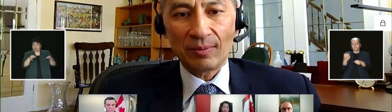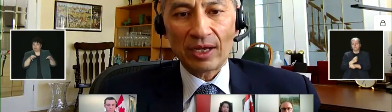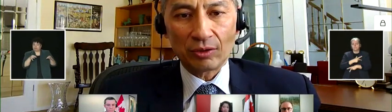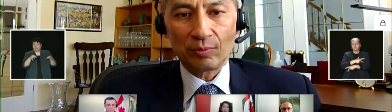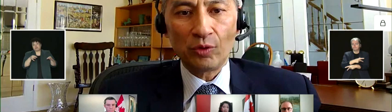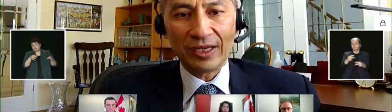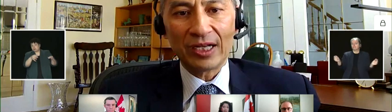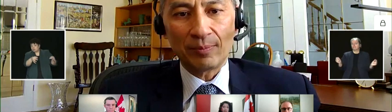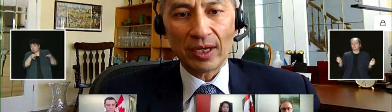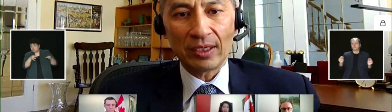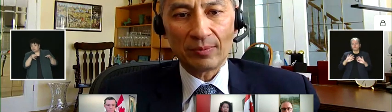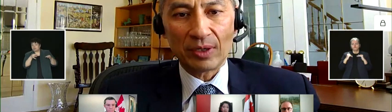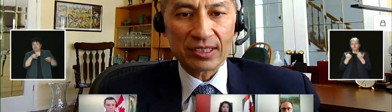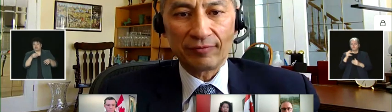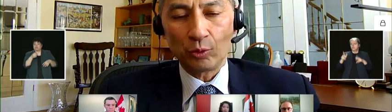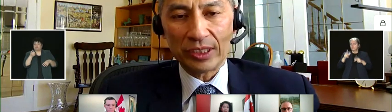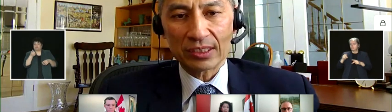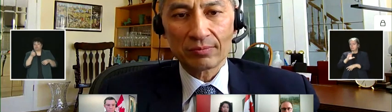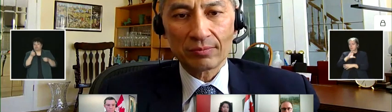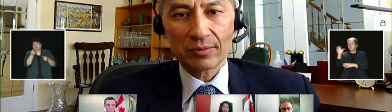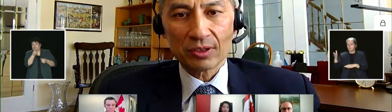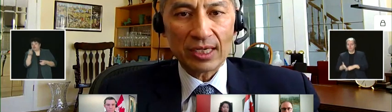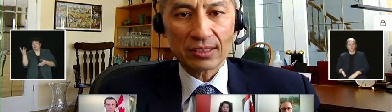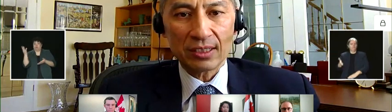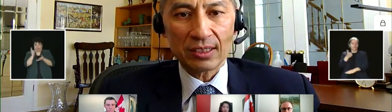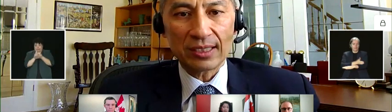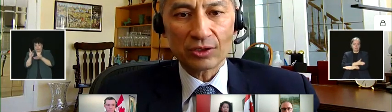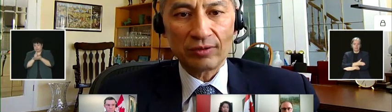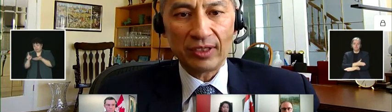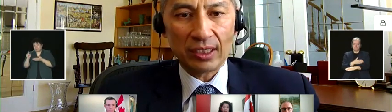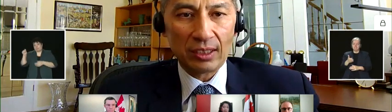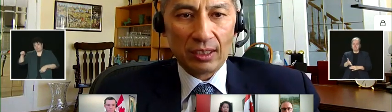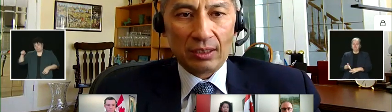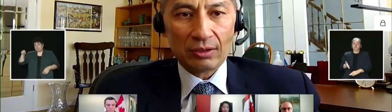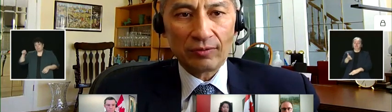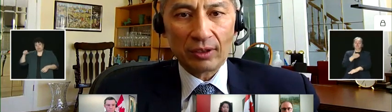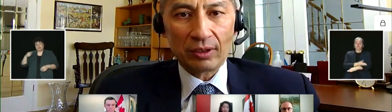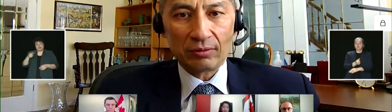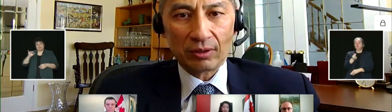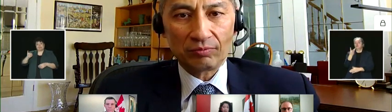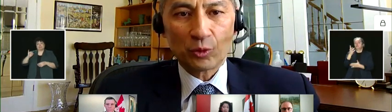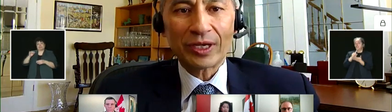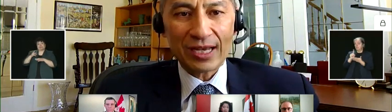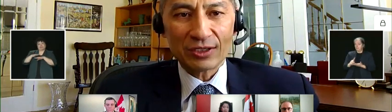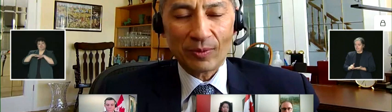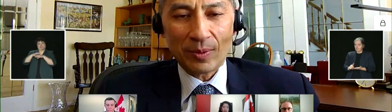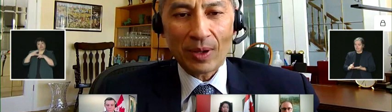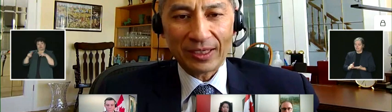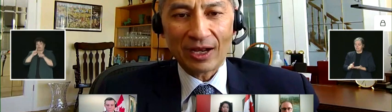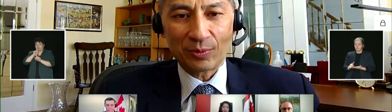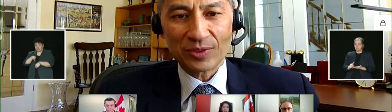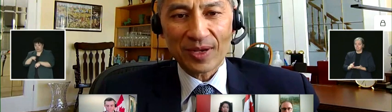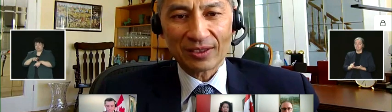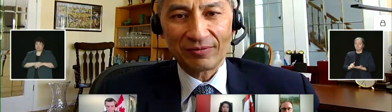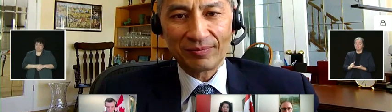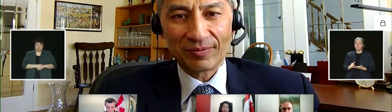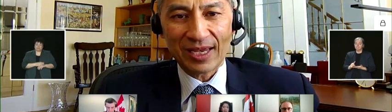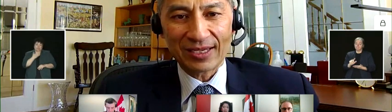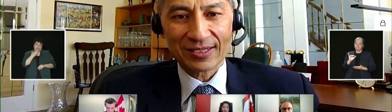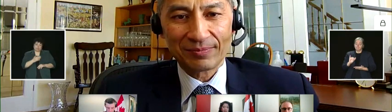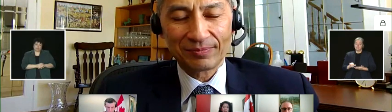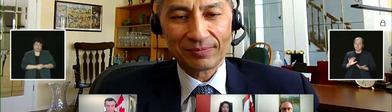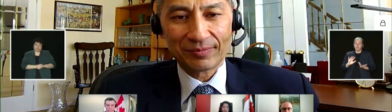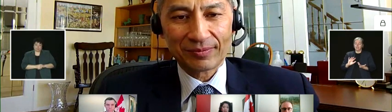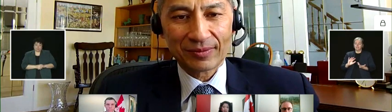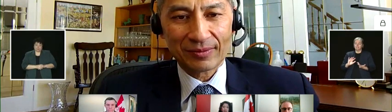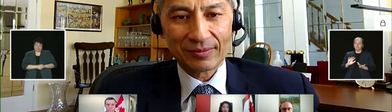advanced timeline, or moving it up by several weeks. So yes, that's sort of the quick answer from a public health perspective.